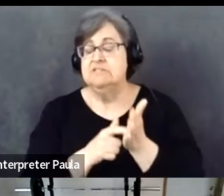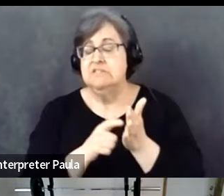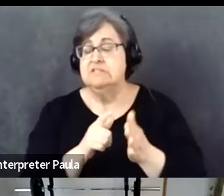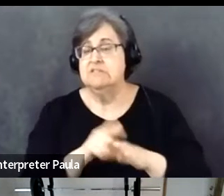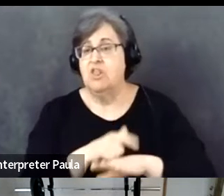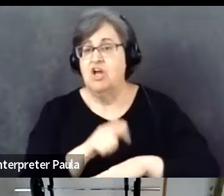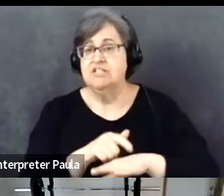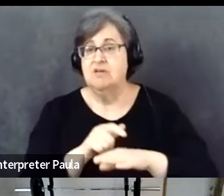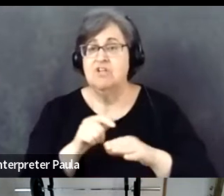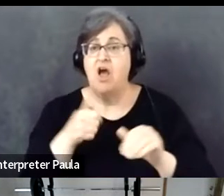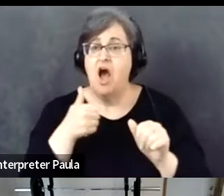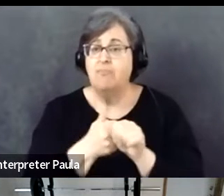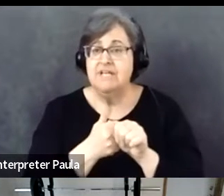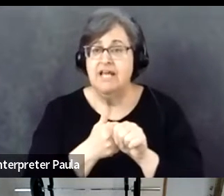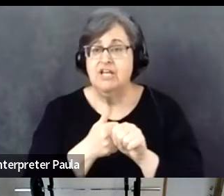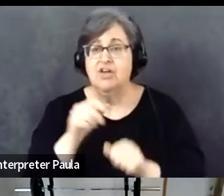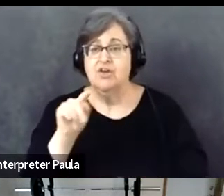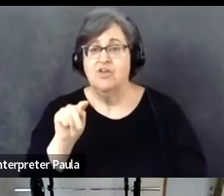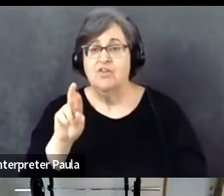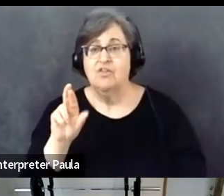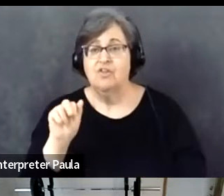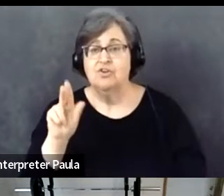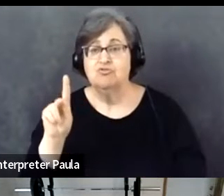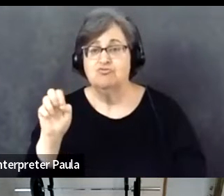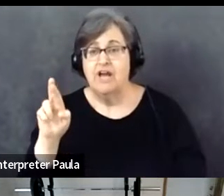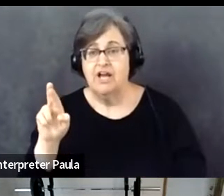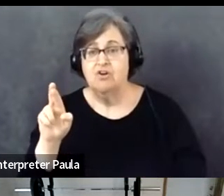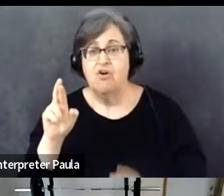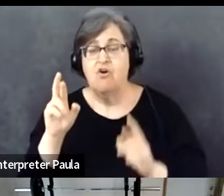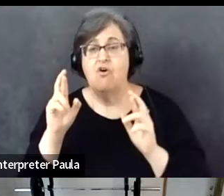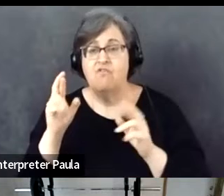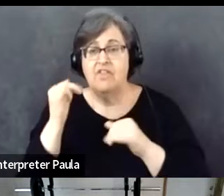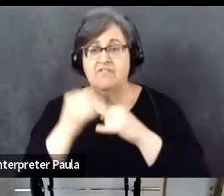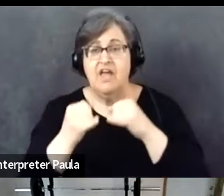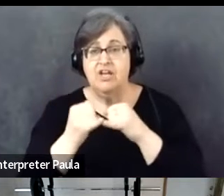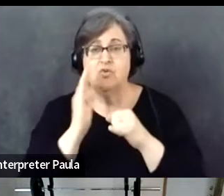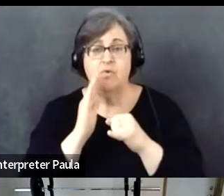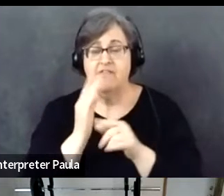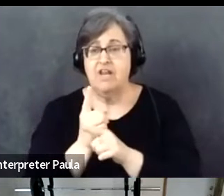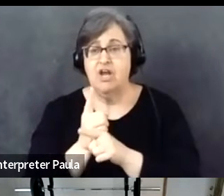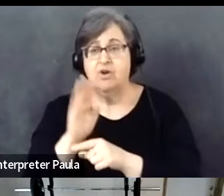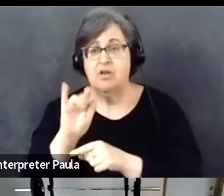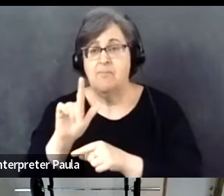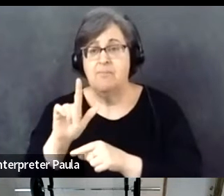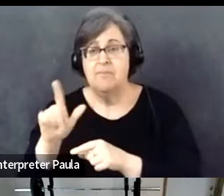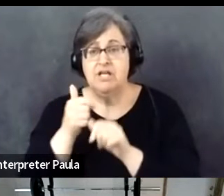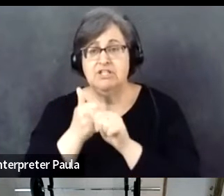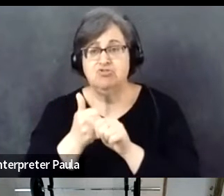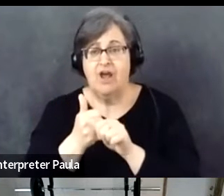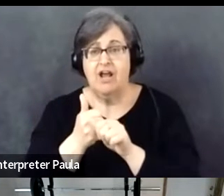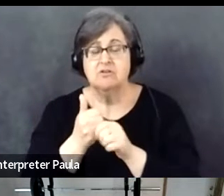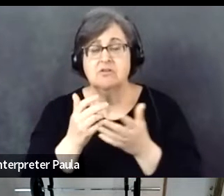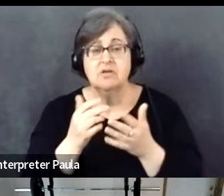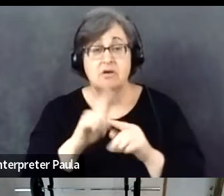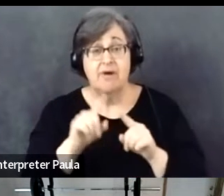So hopefully by the end of the week, you'll have a completely accurate bill tracker, but the status is